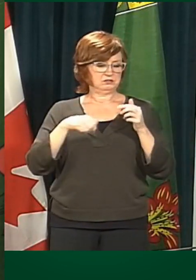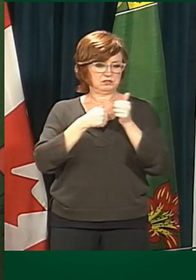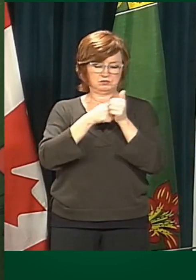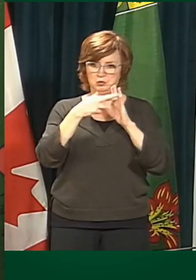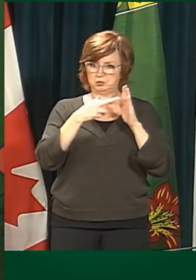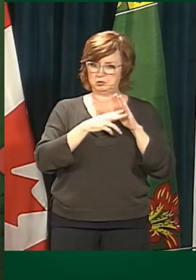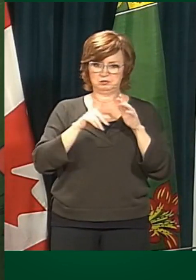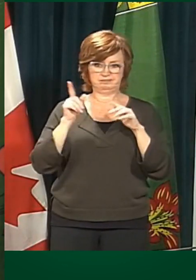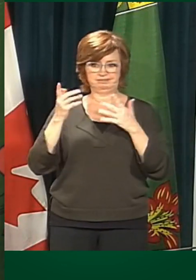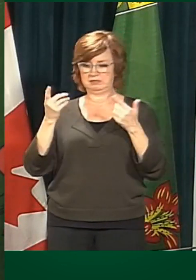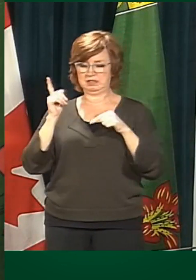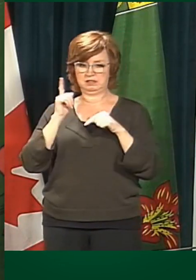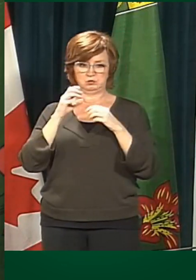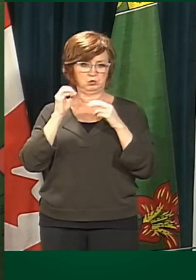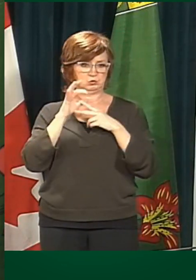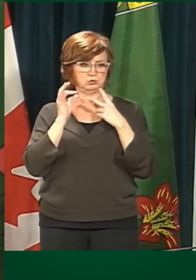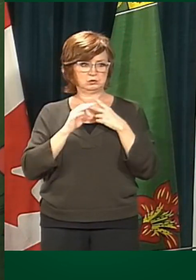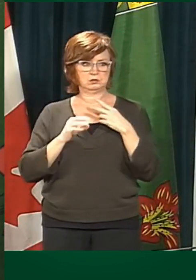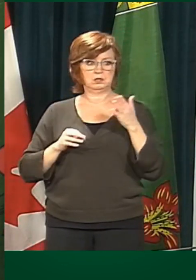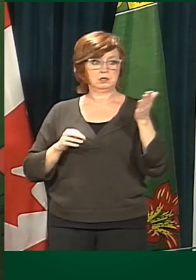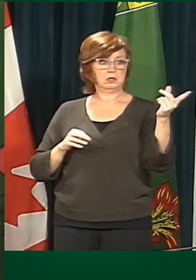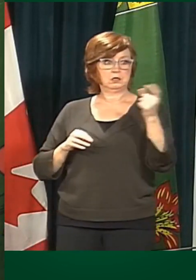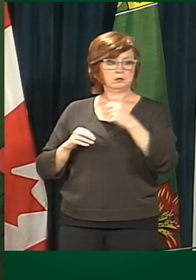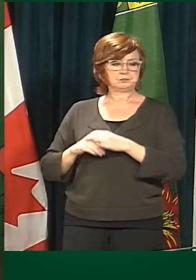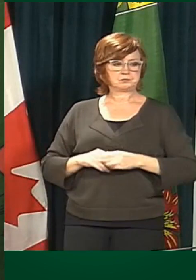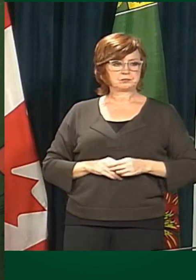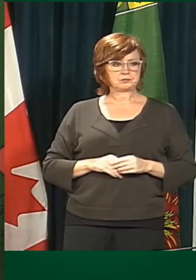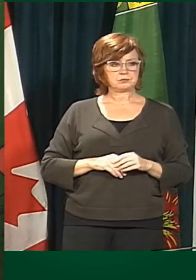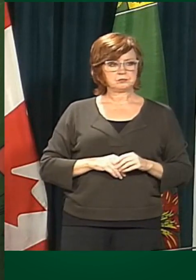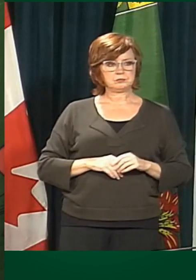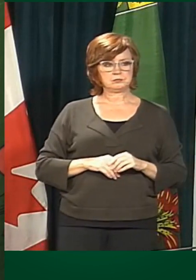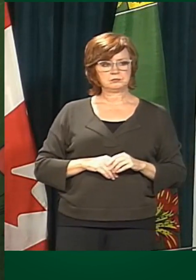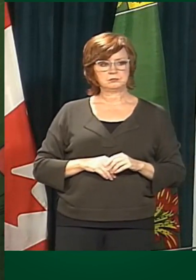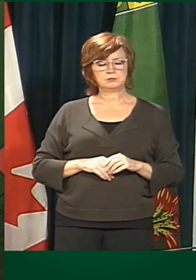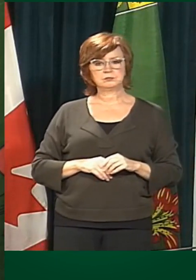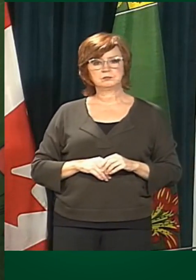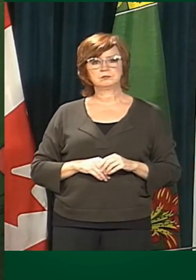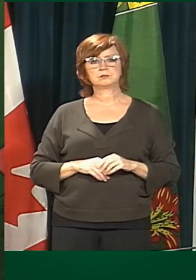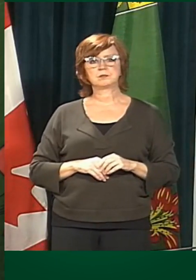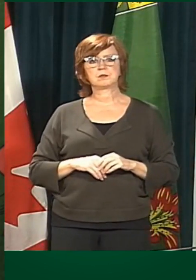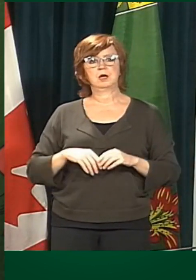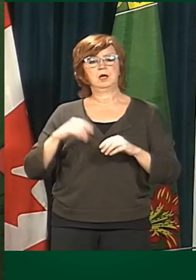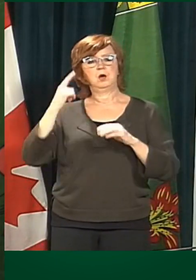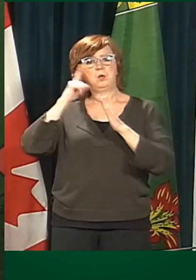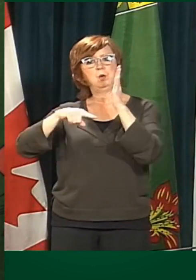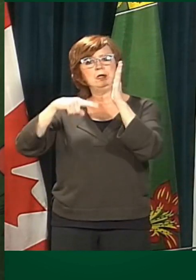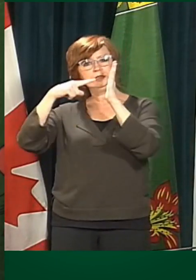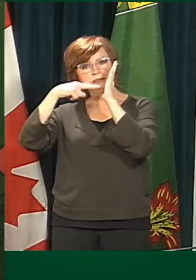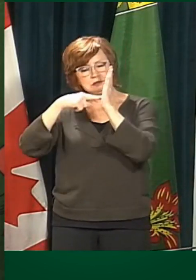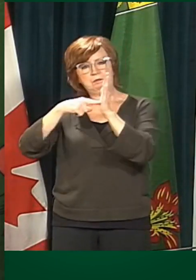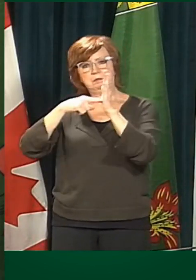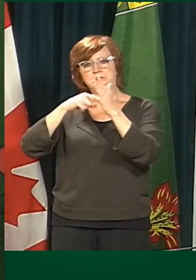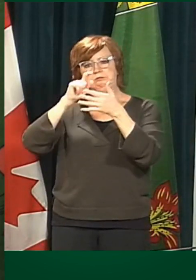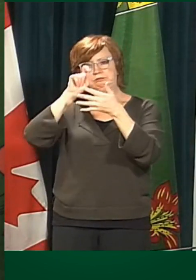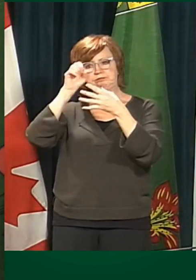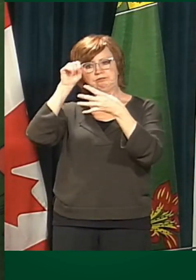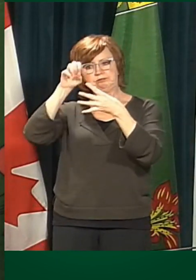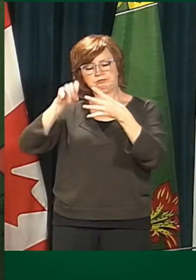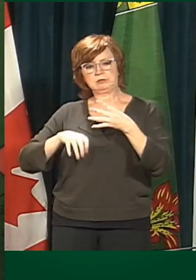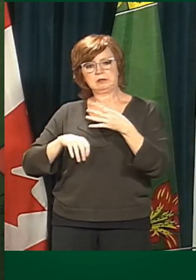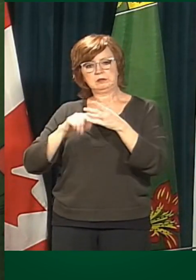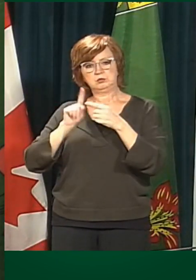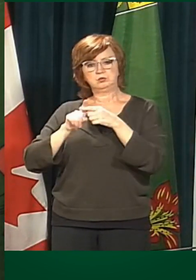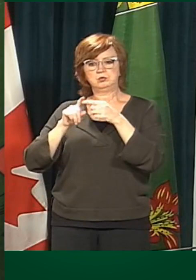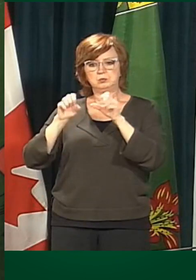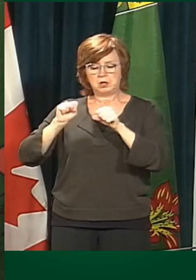What activities, economic or otherwise, are you looking at starting to lift restrictions on? Like, what are you focusing on to begin with?